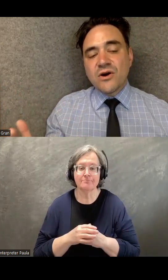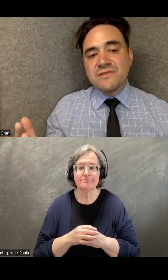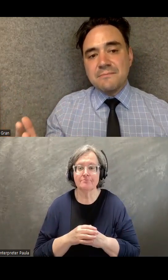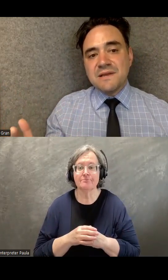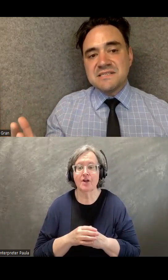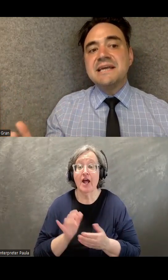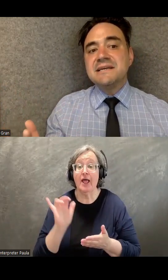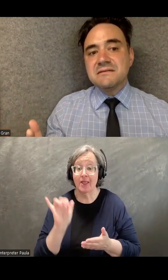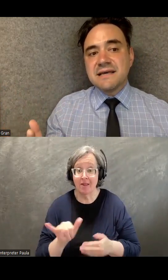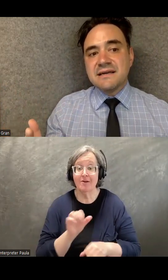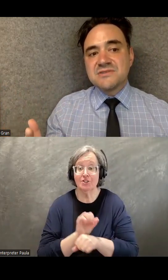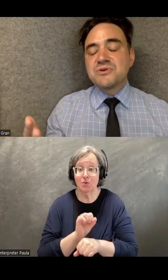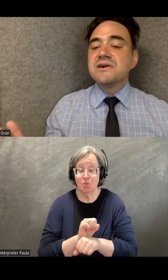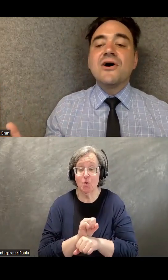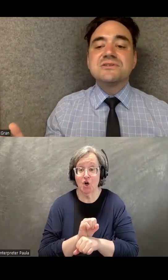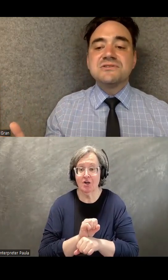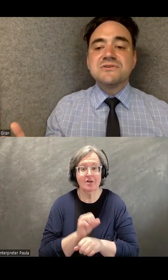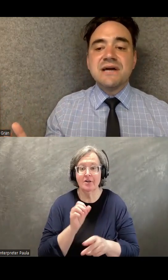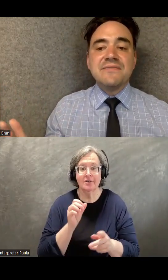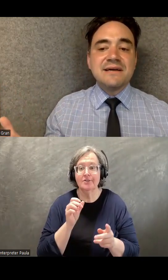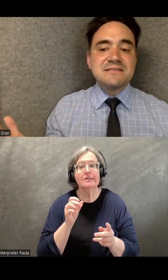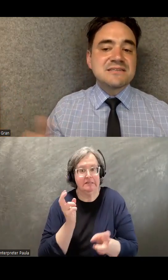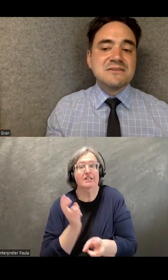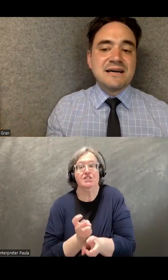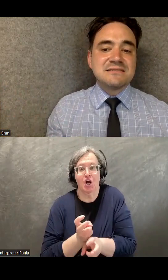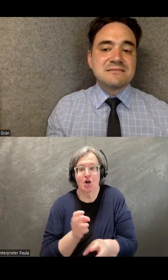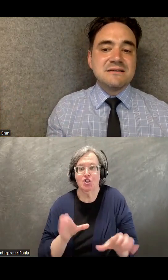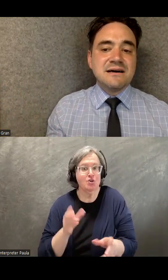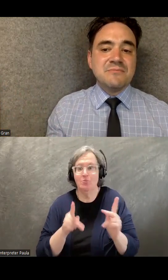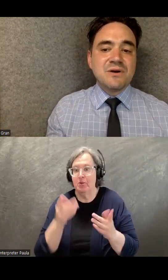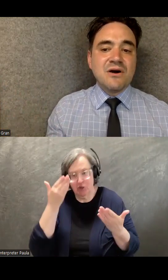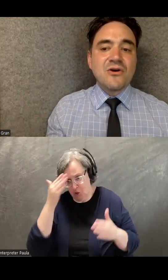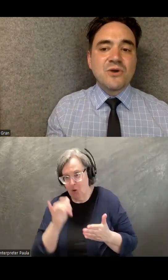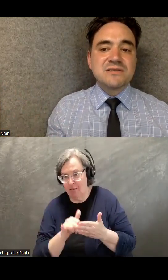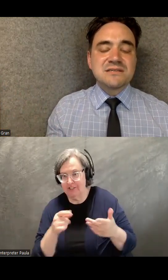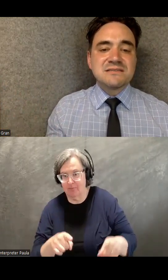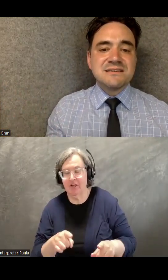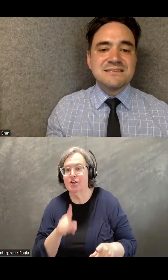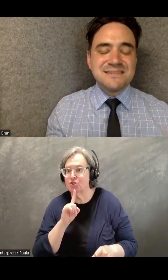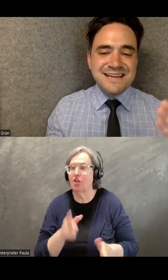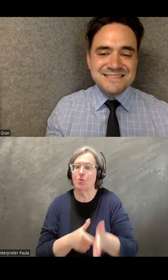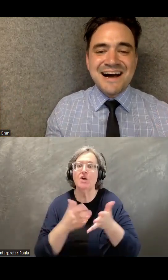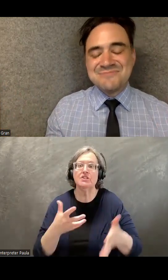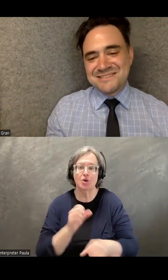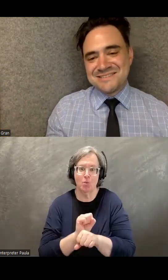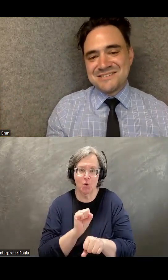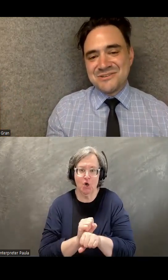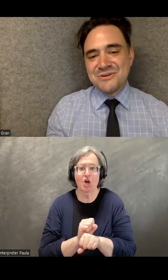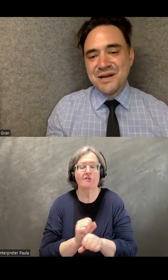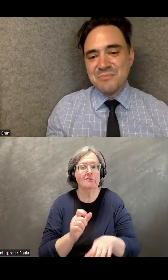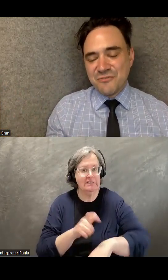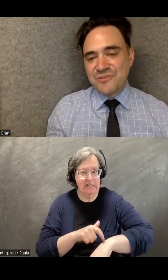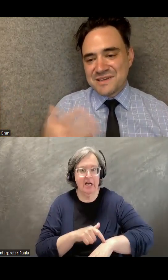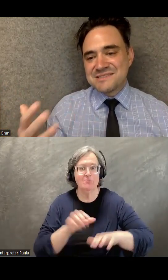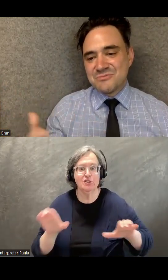the work that is hidden, that is really hard to do, and that takes a lot of hard work to and time to